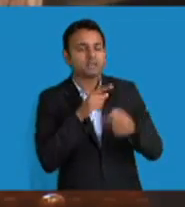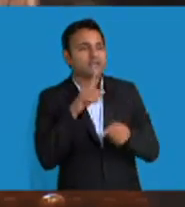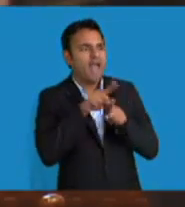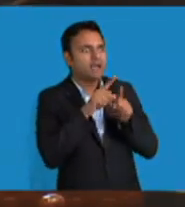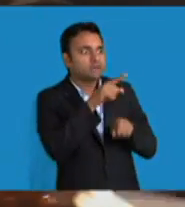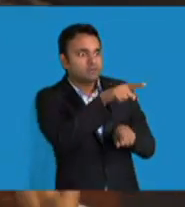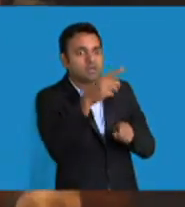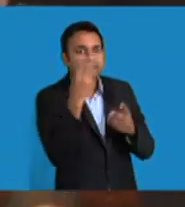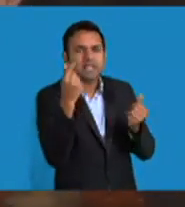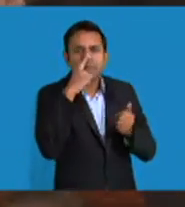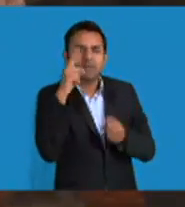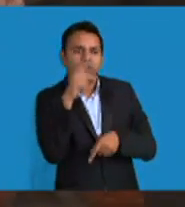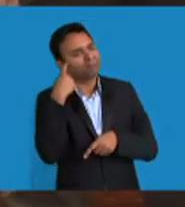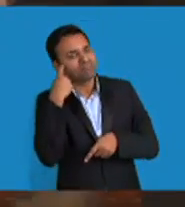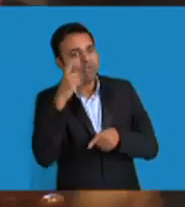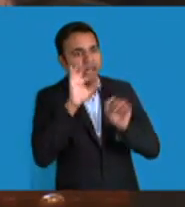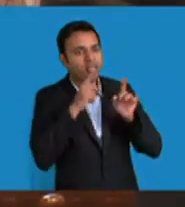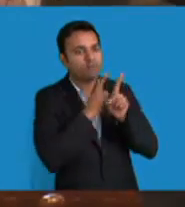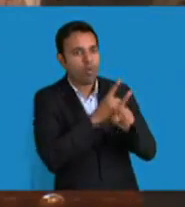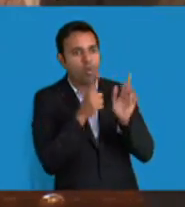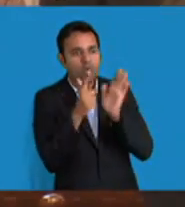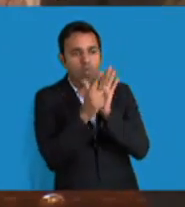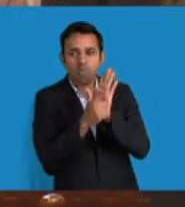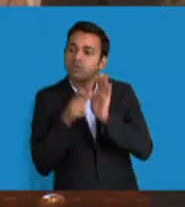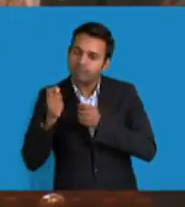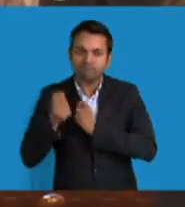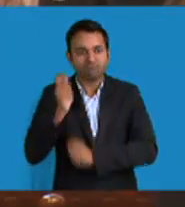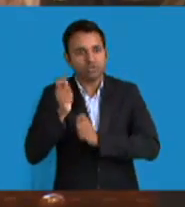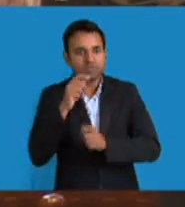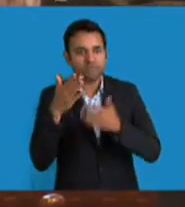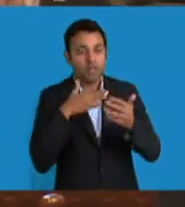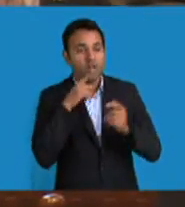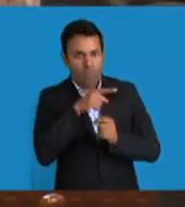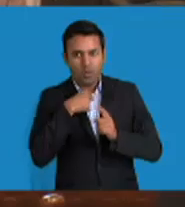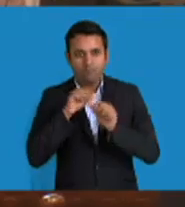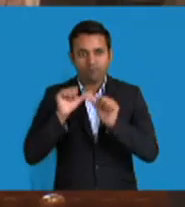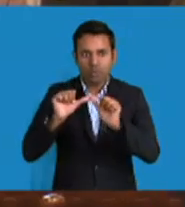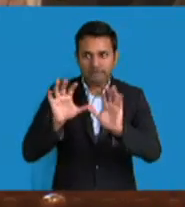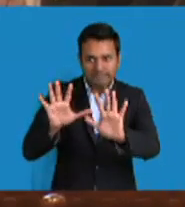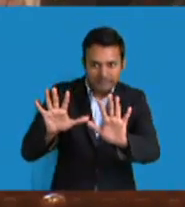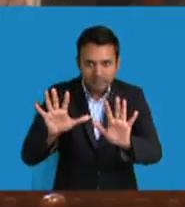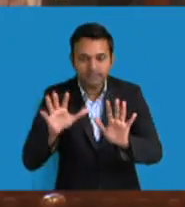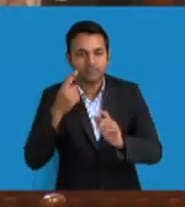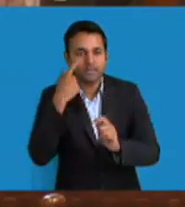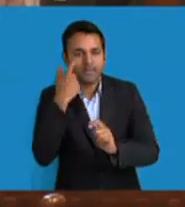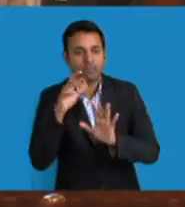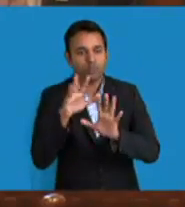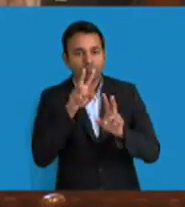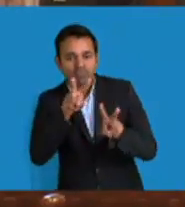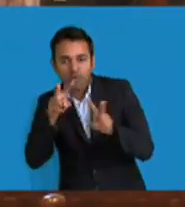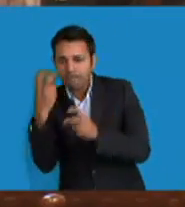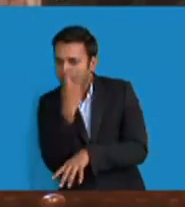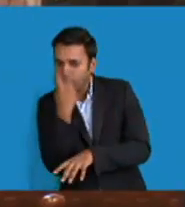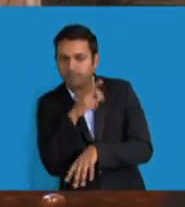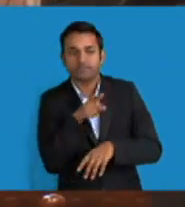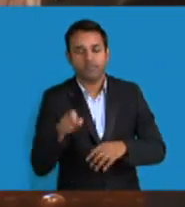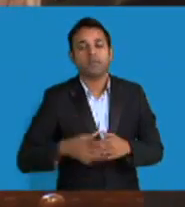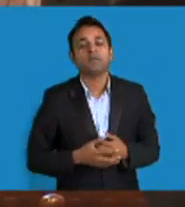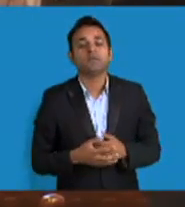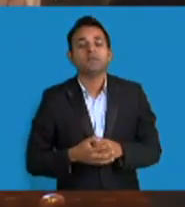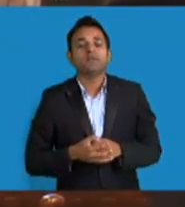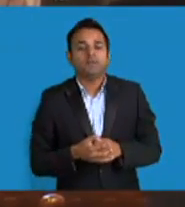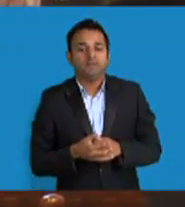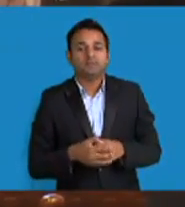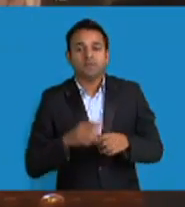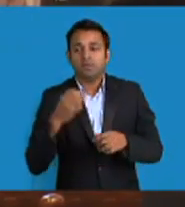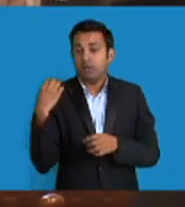phenomena. Madam Speaker, at present, Fiji fisheries officials have been participating